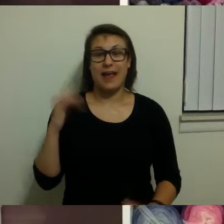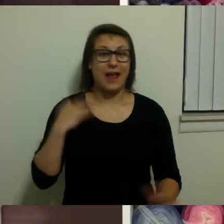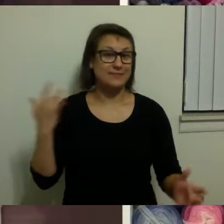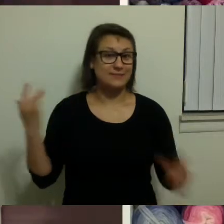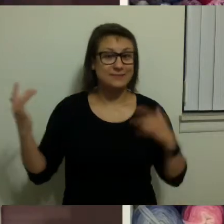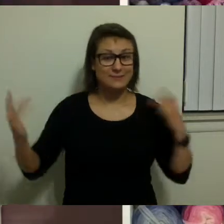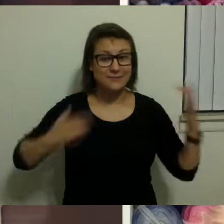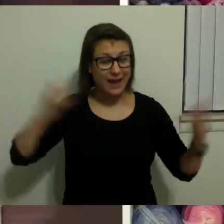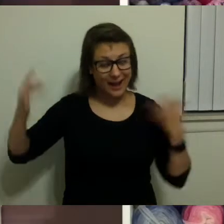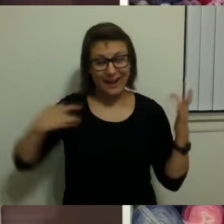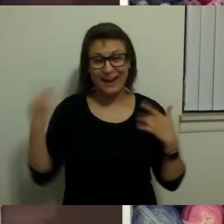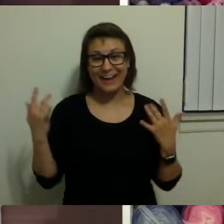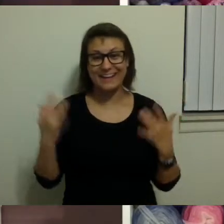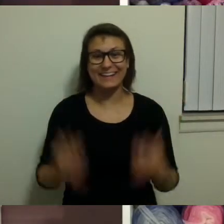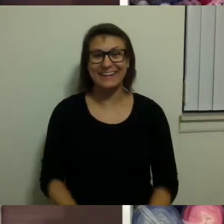excited.